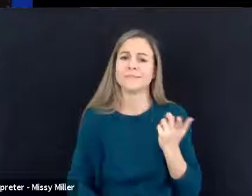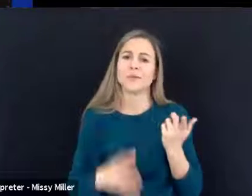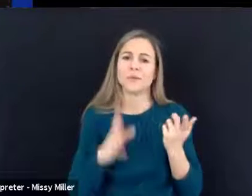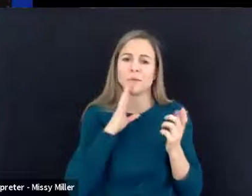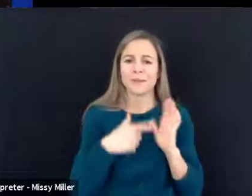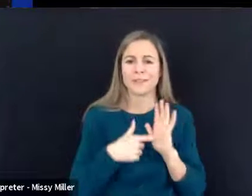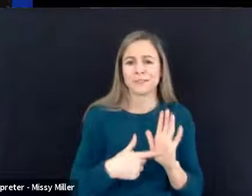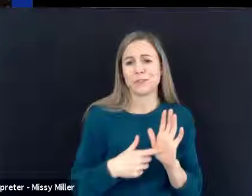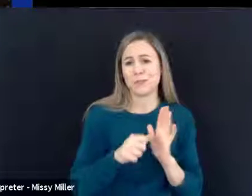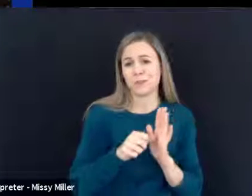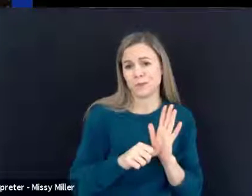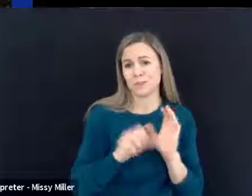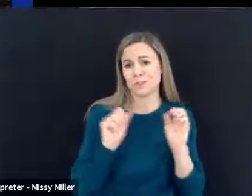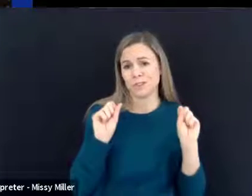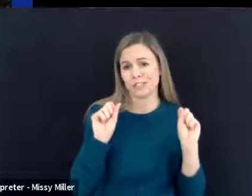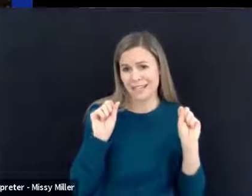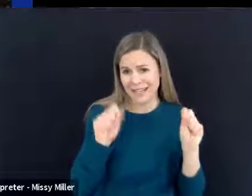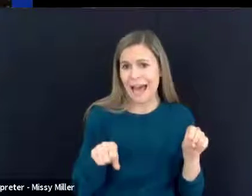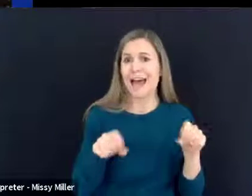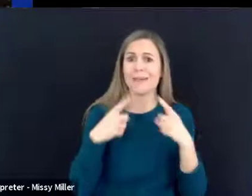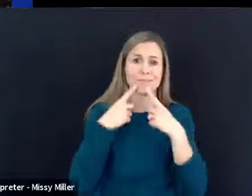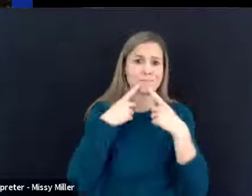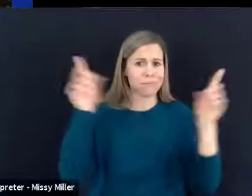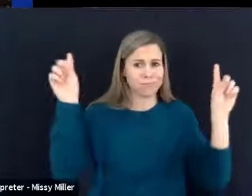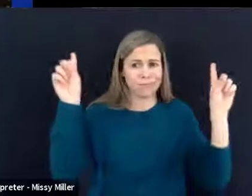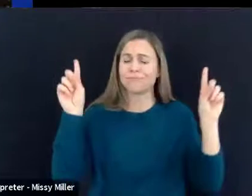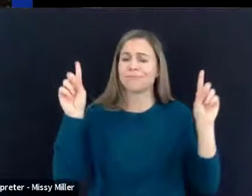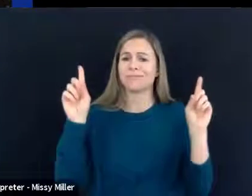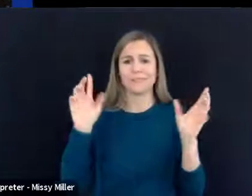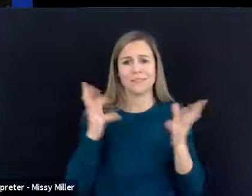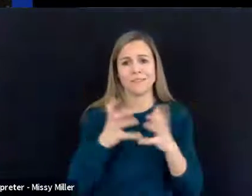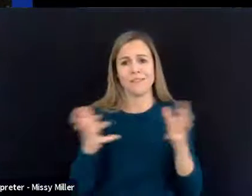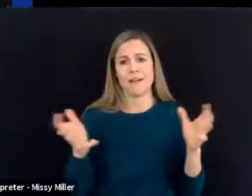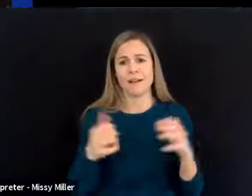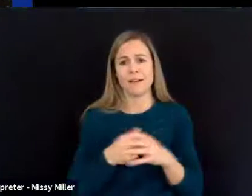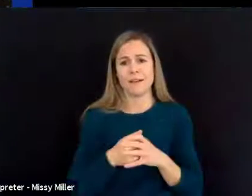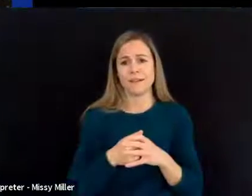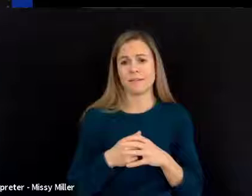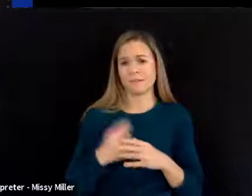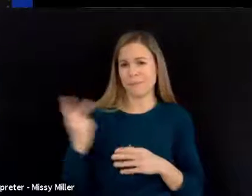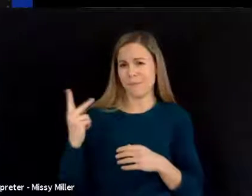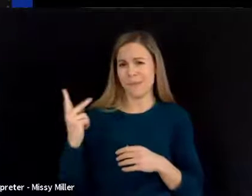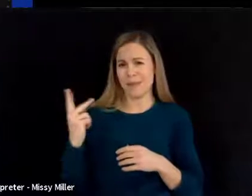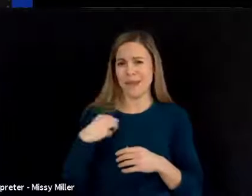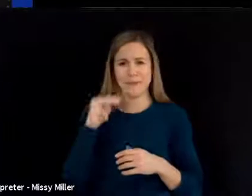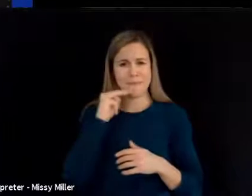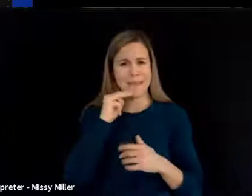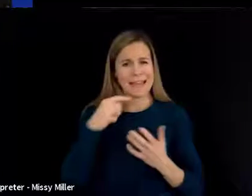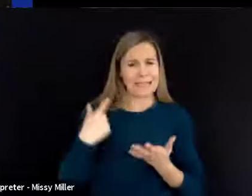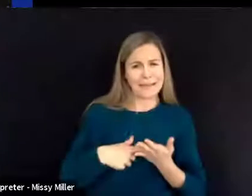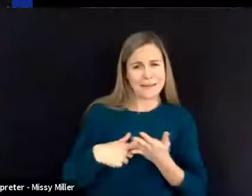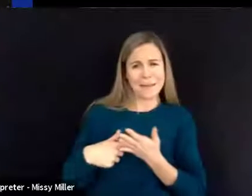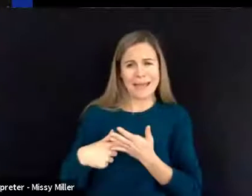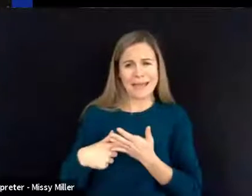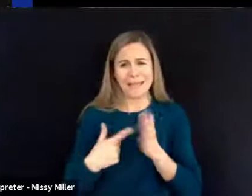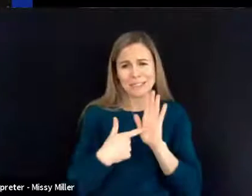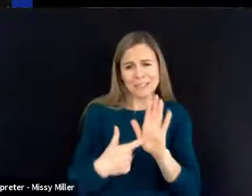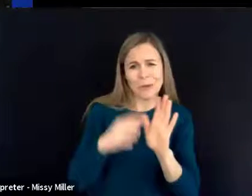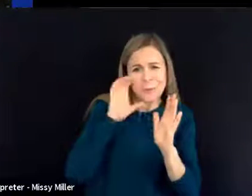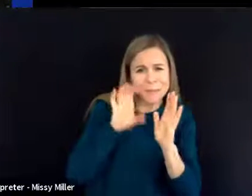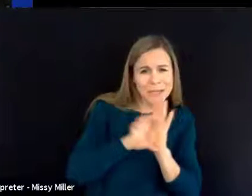what can be done. And Megan and I debated whether we should include this picture on the left for you,